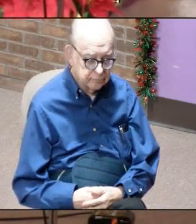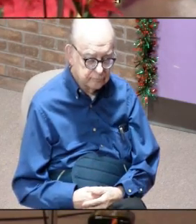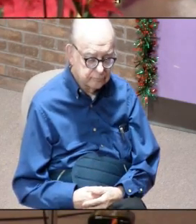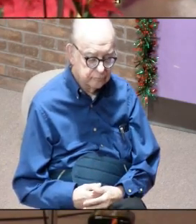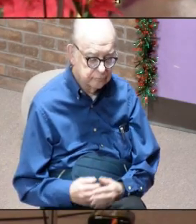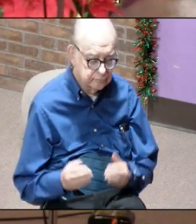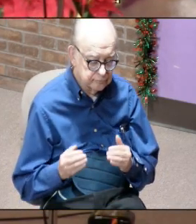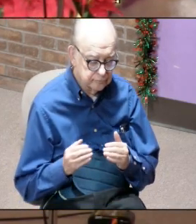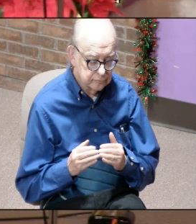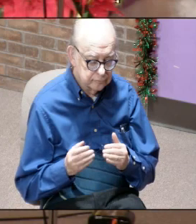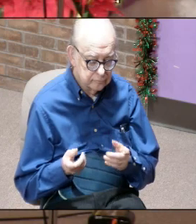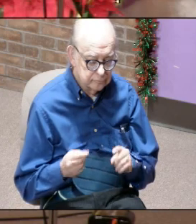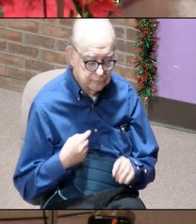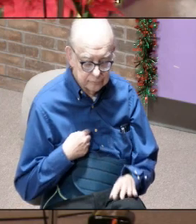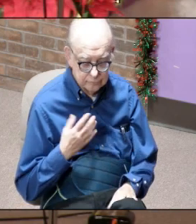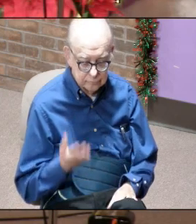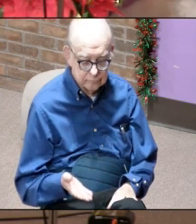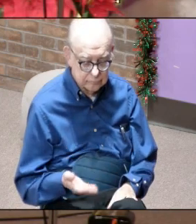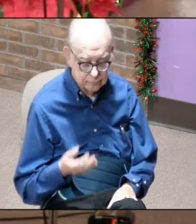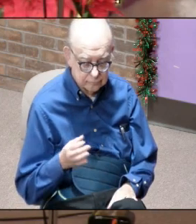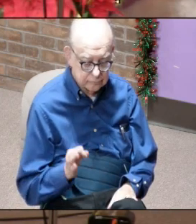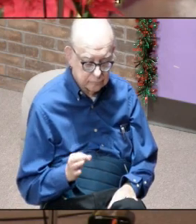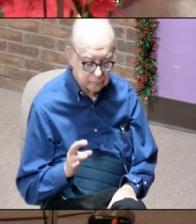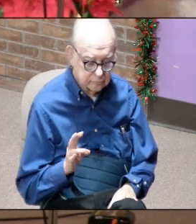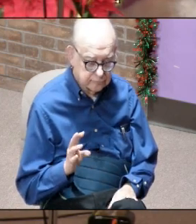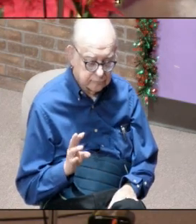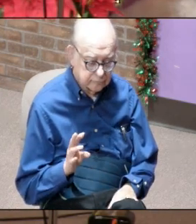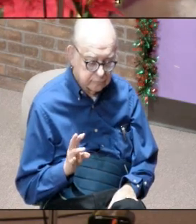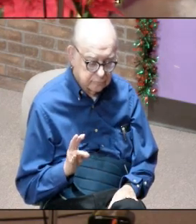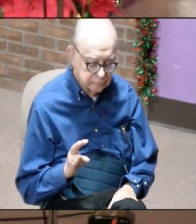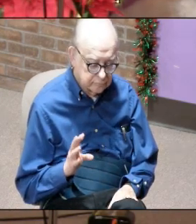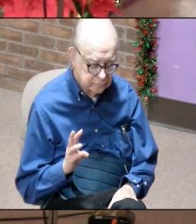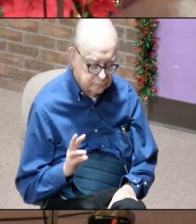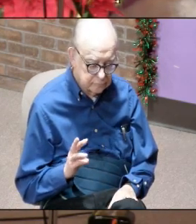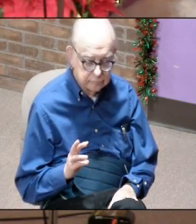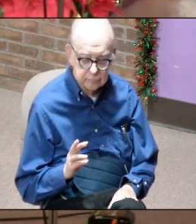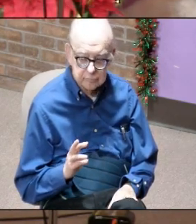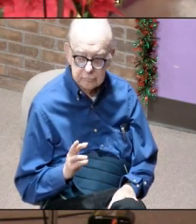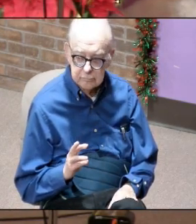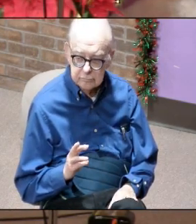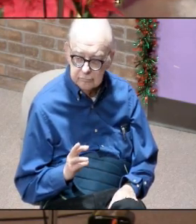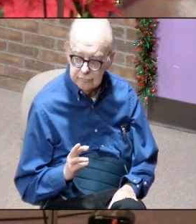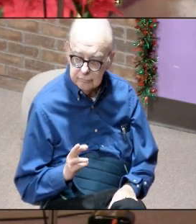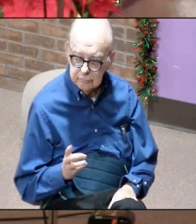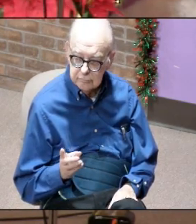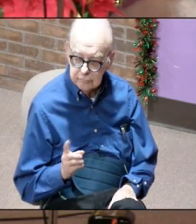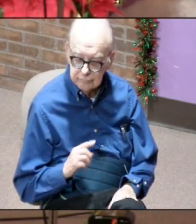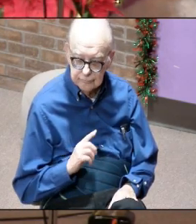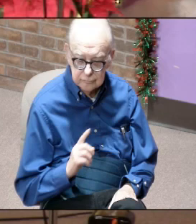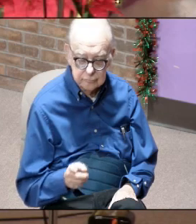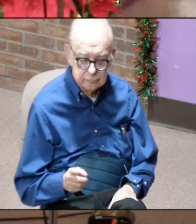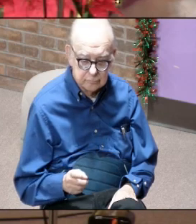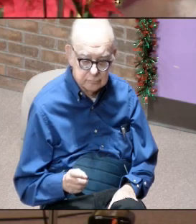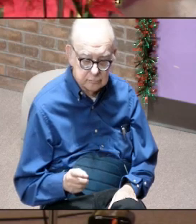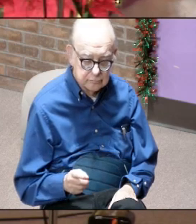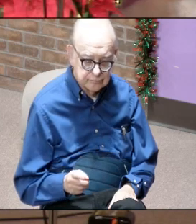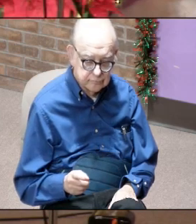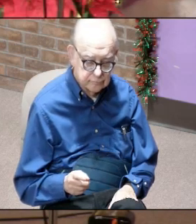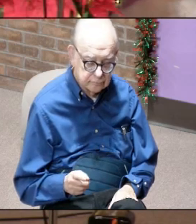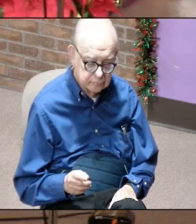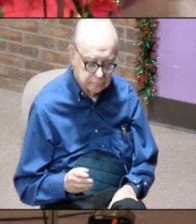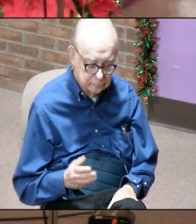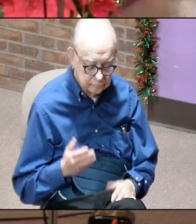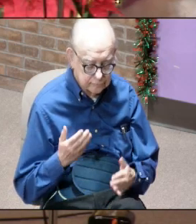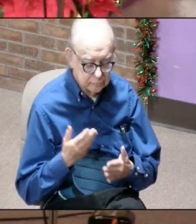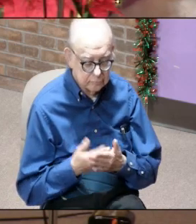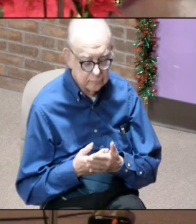And even when we were there in 1976, and when we went there, and then when my son